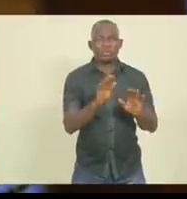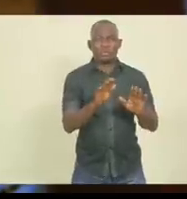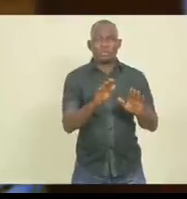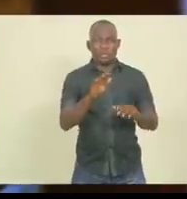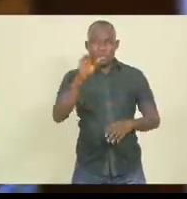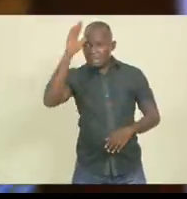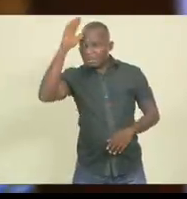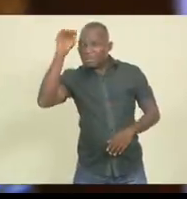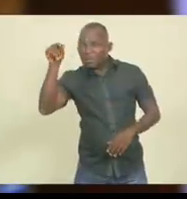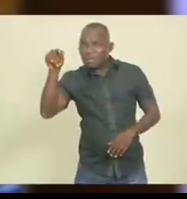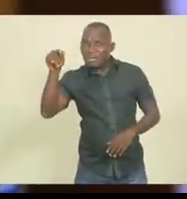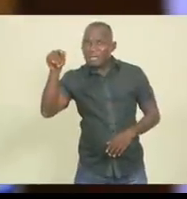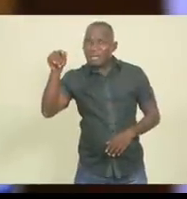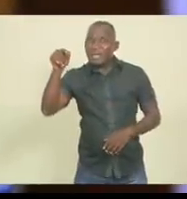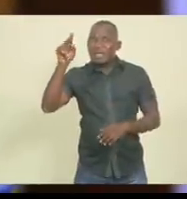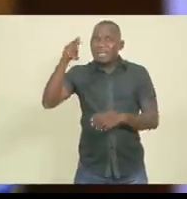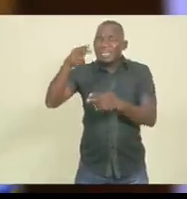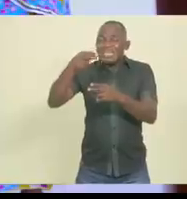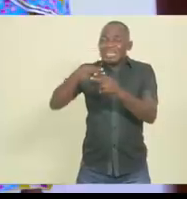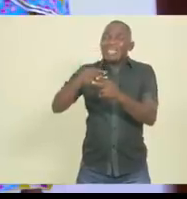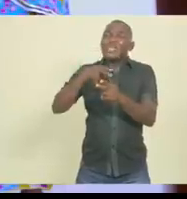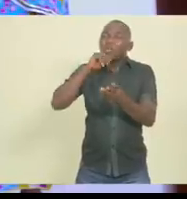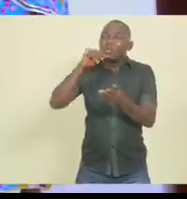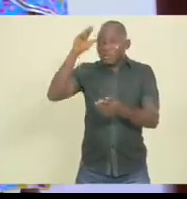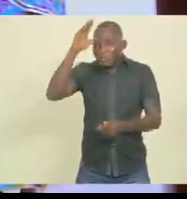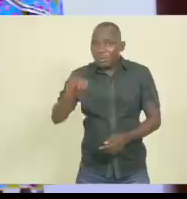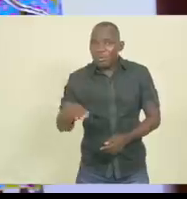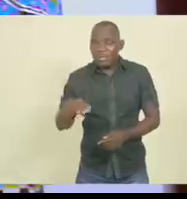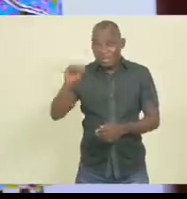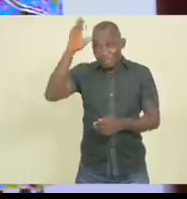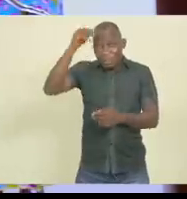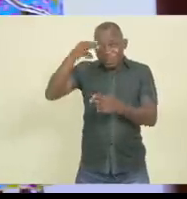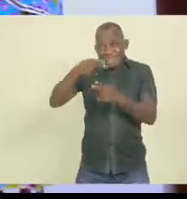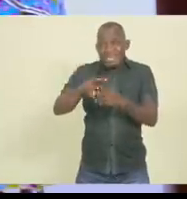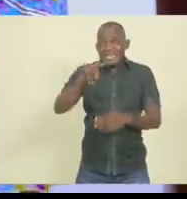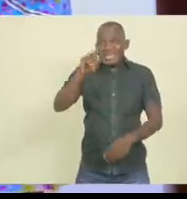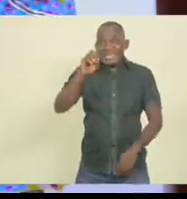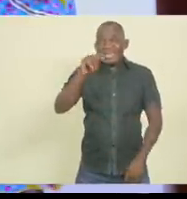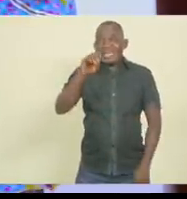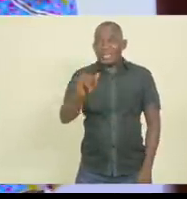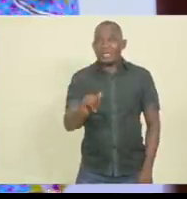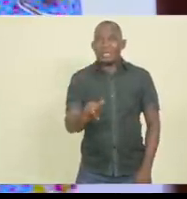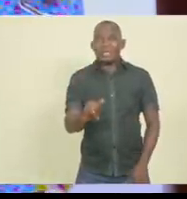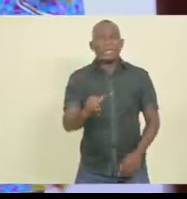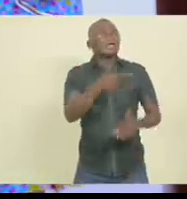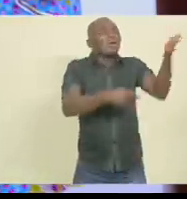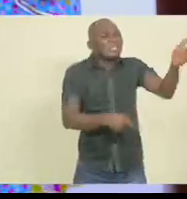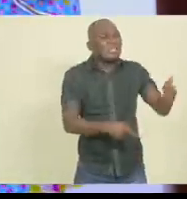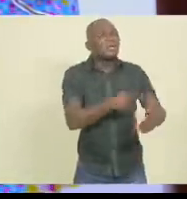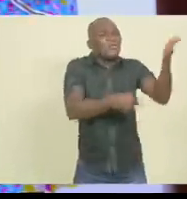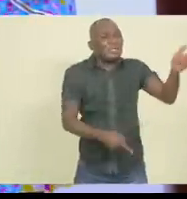The boy. His name is not the boy. His name is Tete. And what? And what,